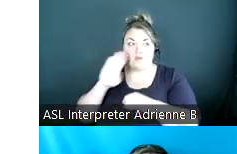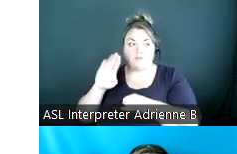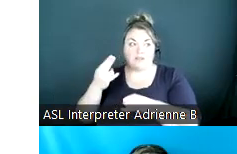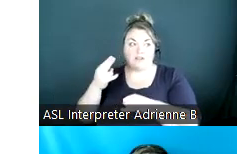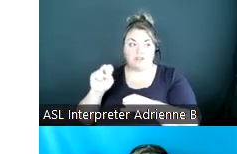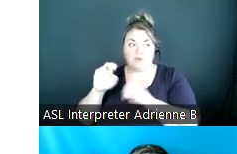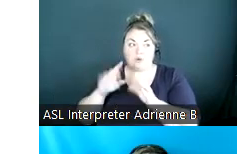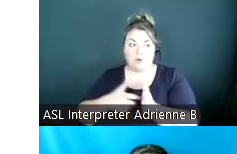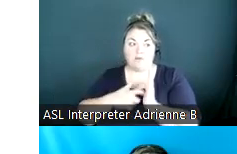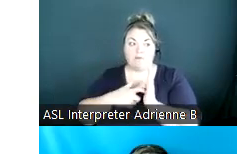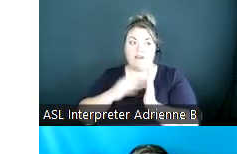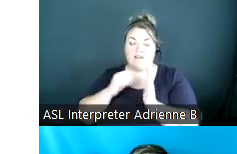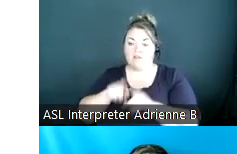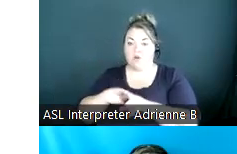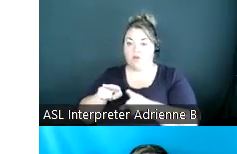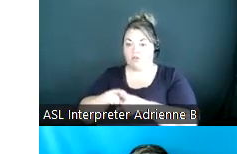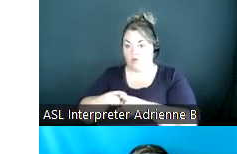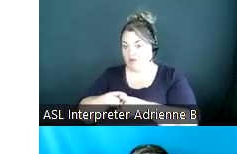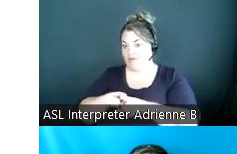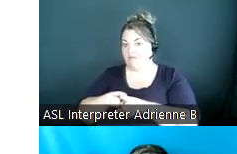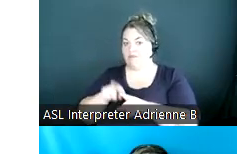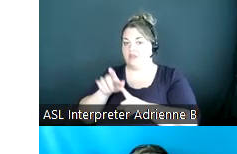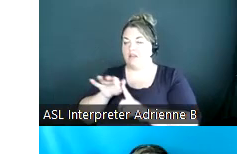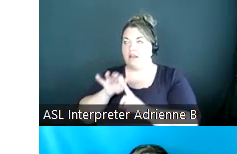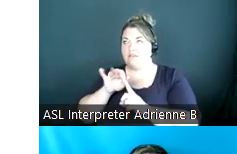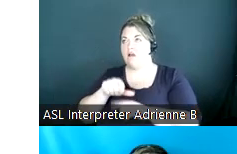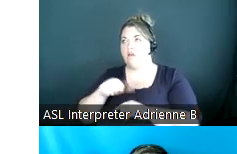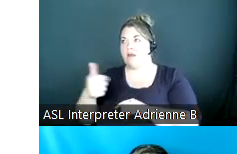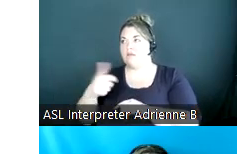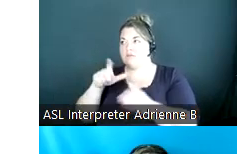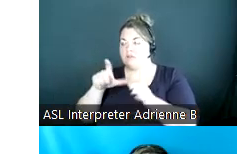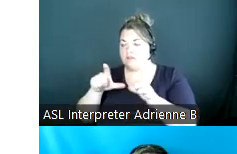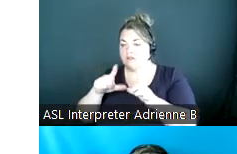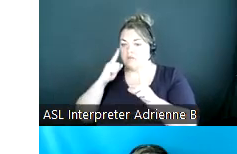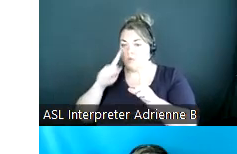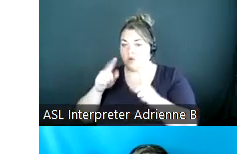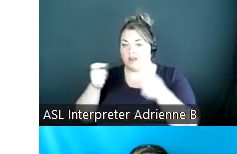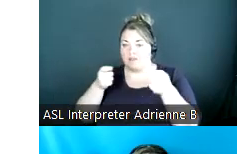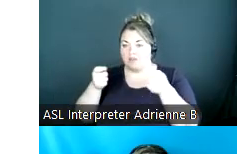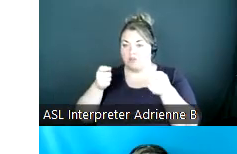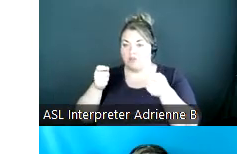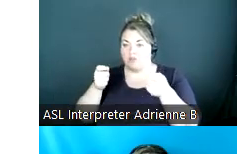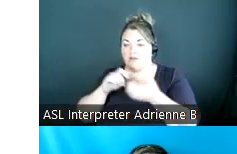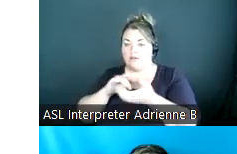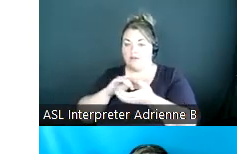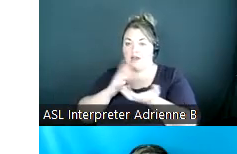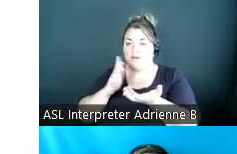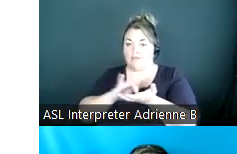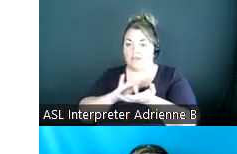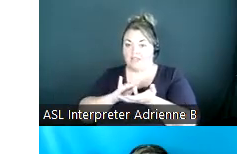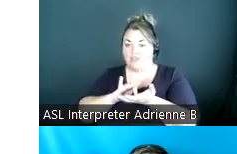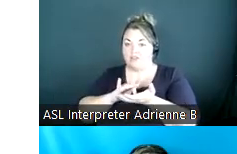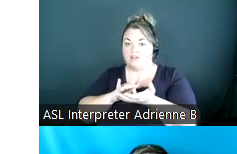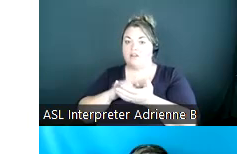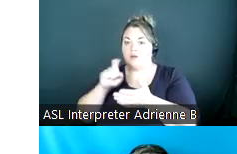And it also is that unless otherwise licensed to administer medications, so that is those folks that hold an RN,